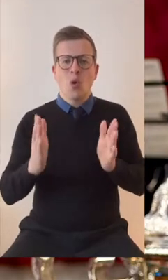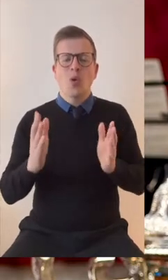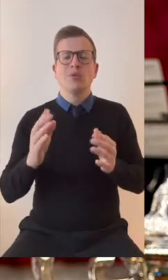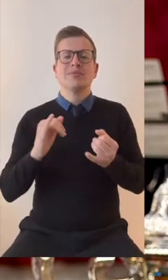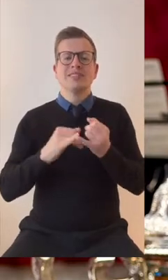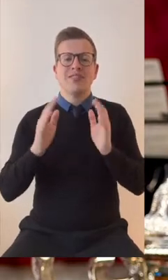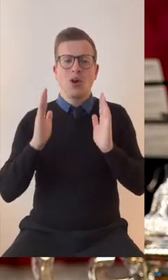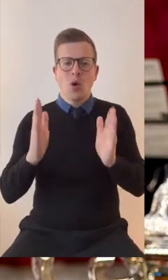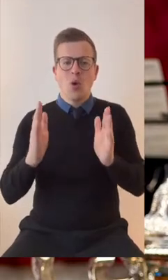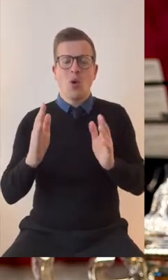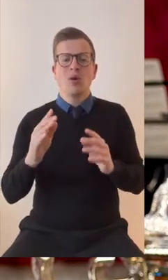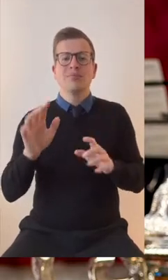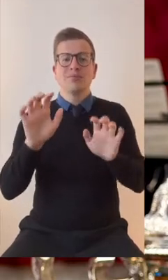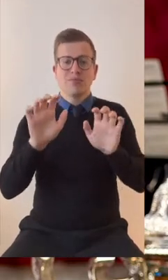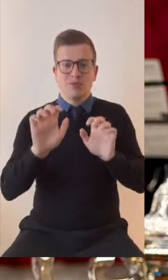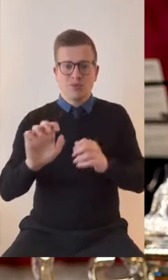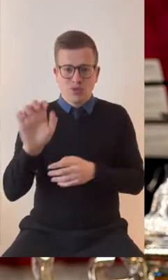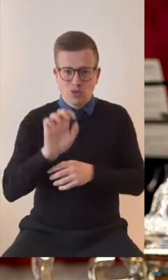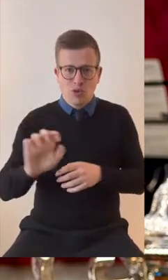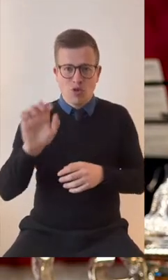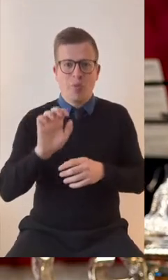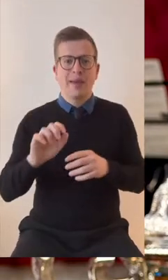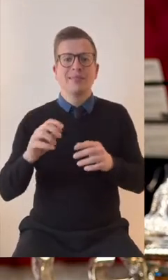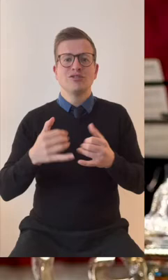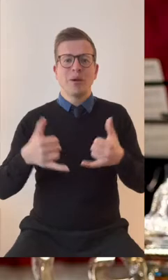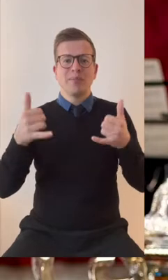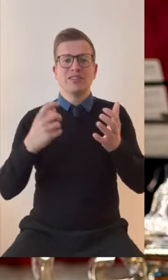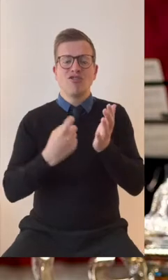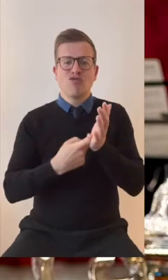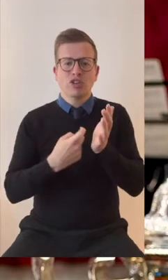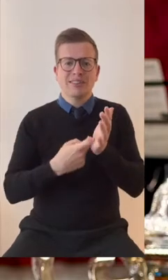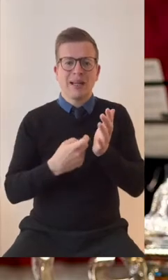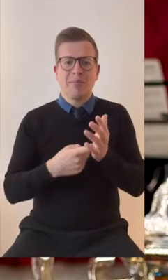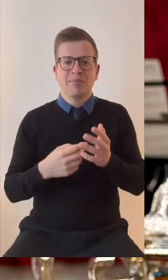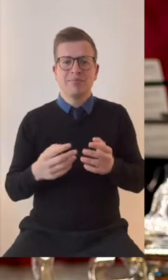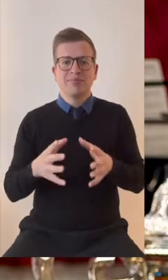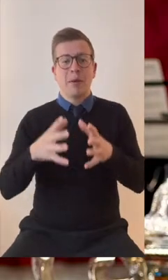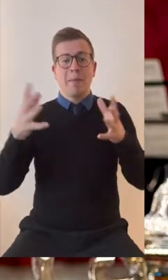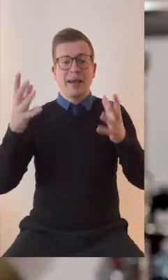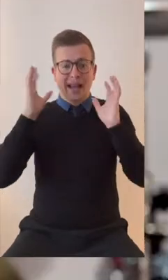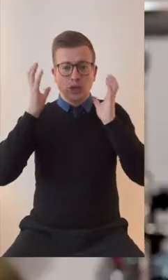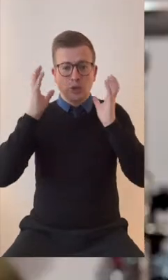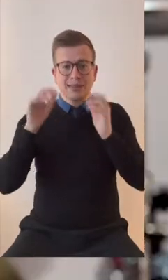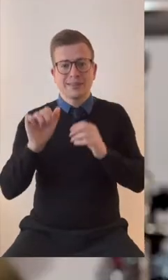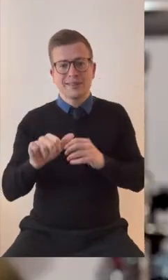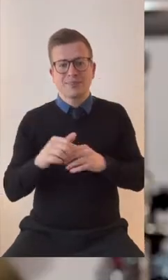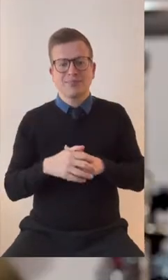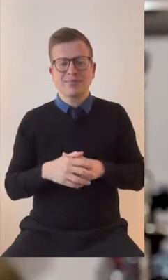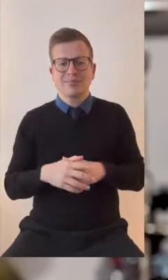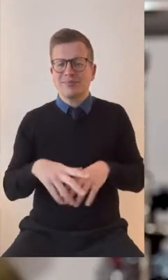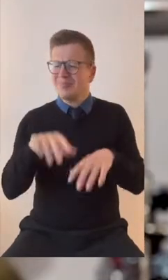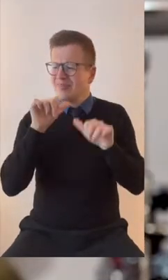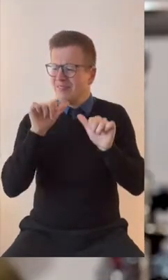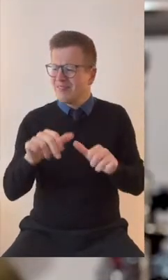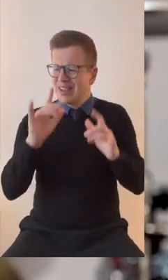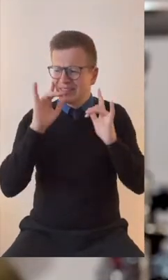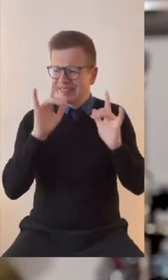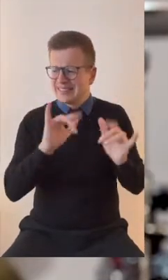in Rotterdam, in the bigger acoustics. Yeah. Favorite test